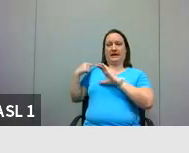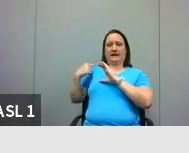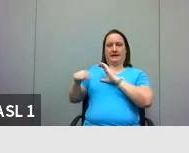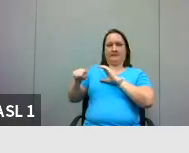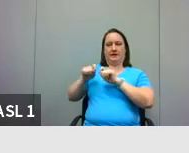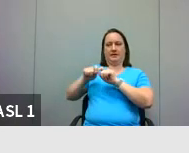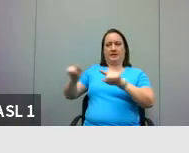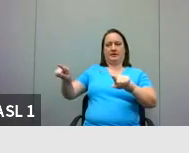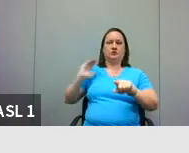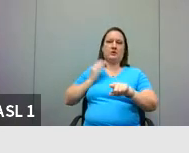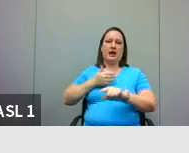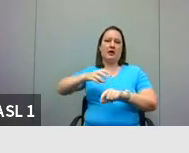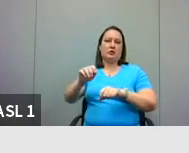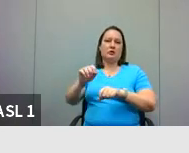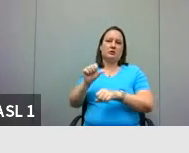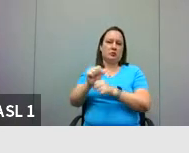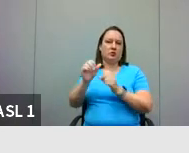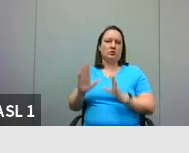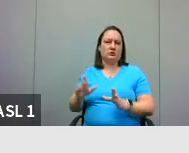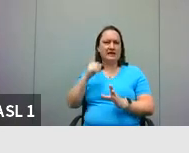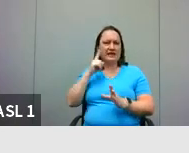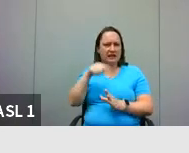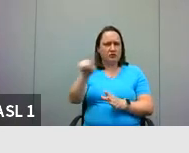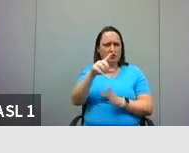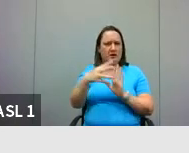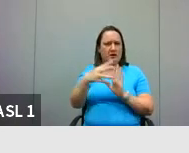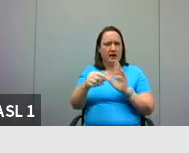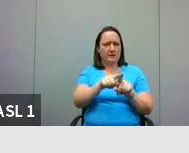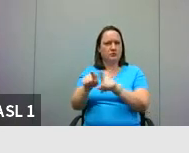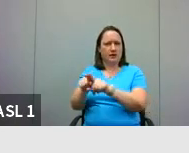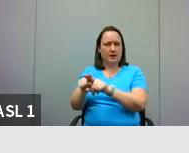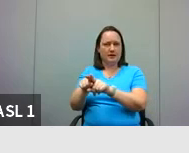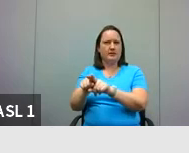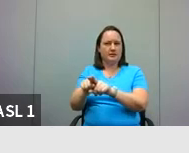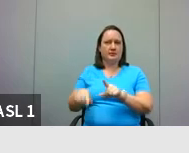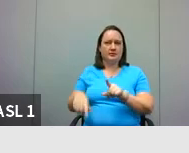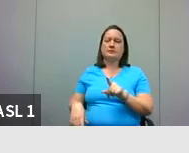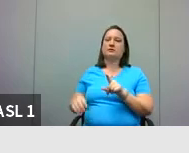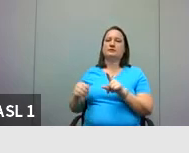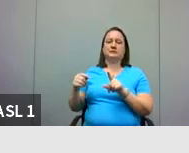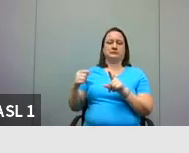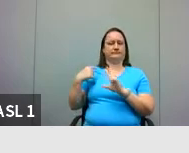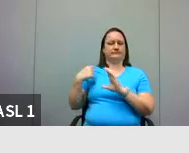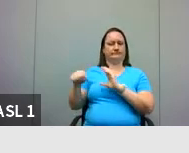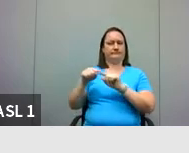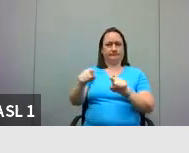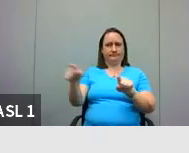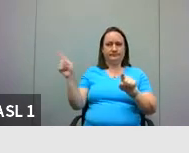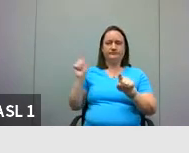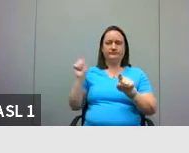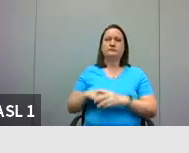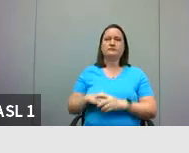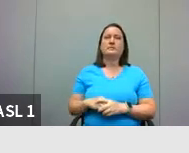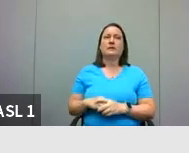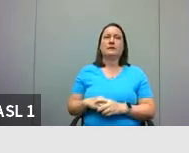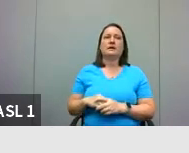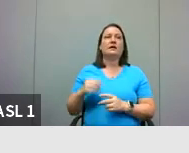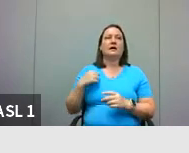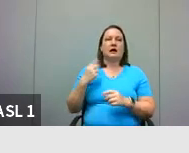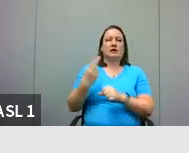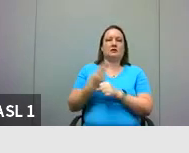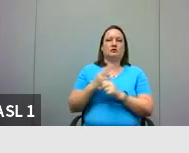that I believe you all received as well. And I told them a quote that came